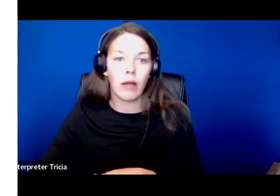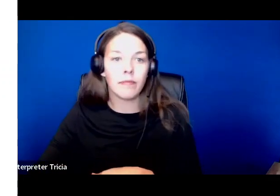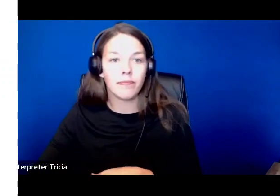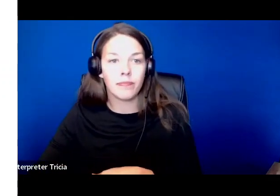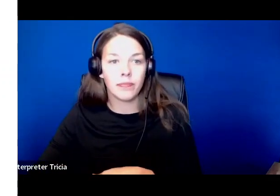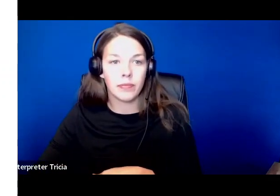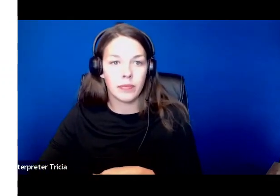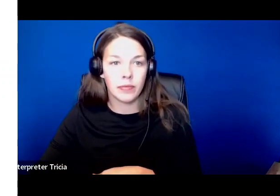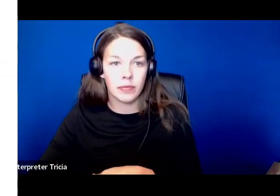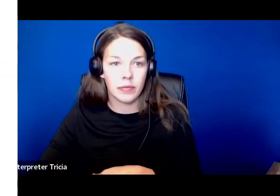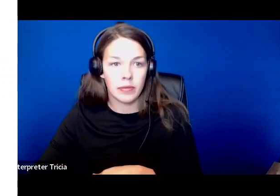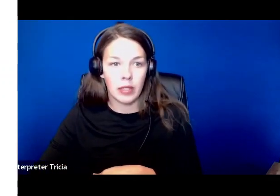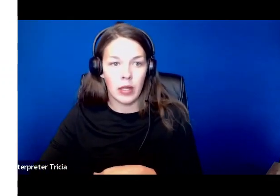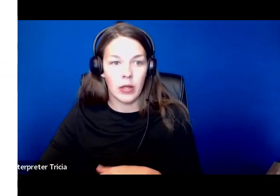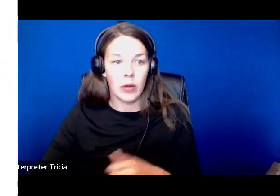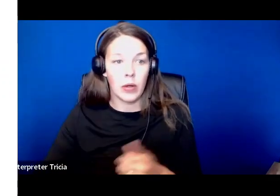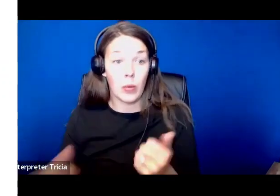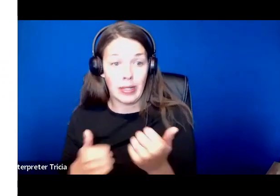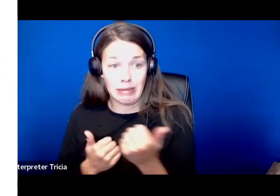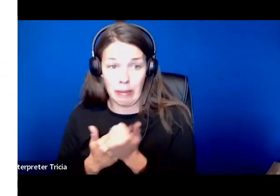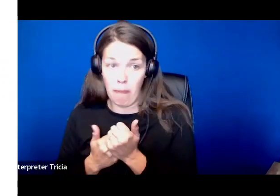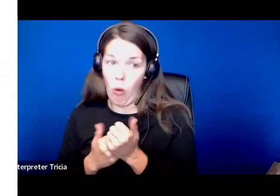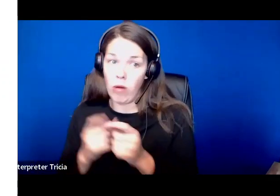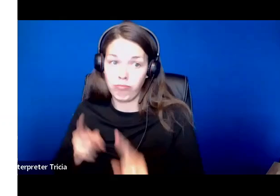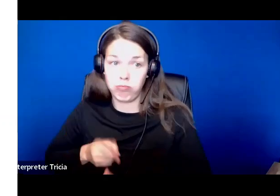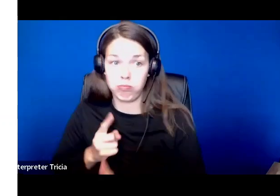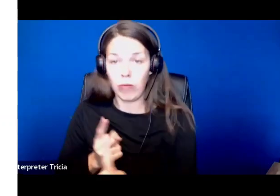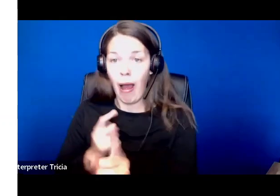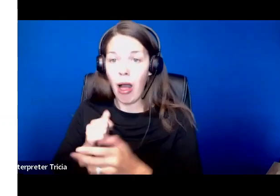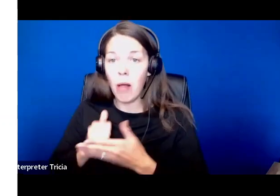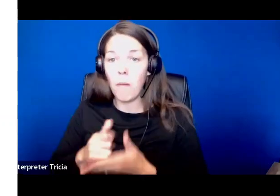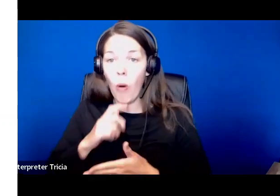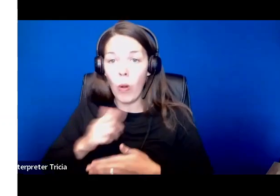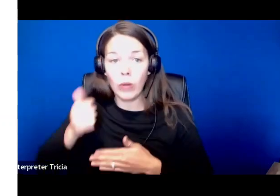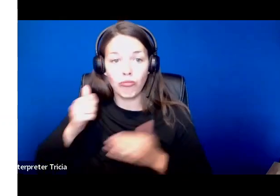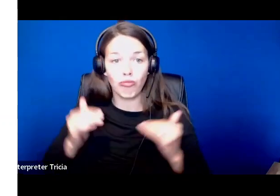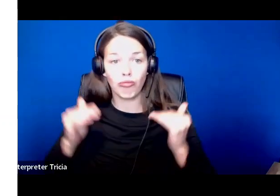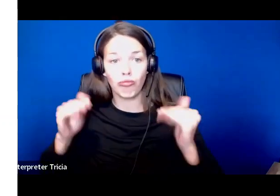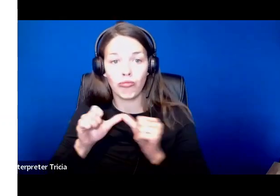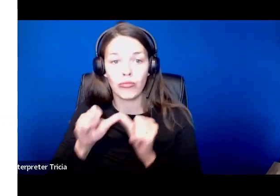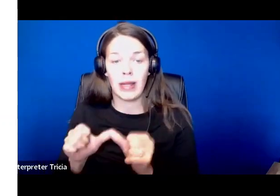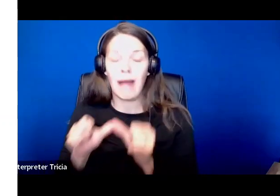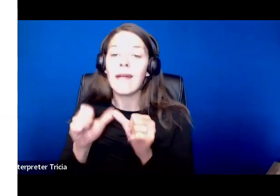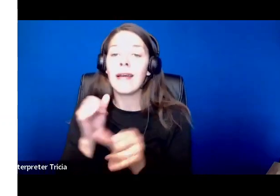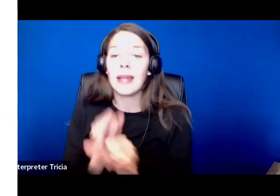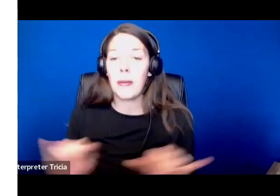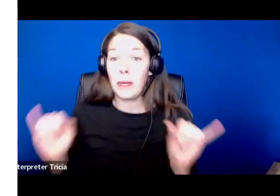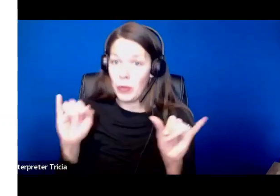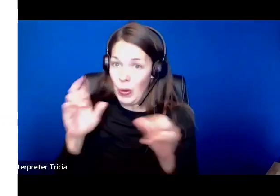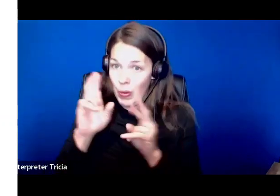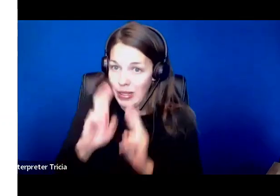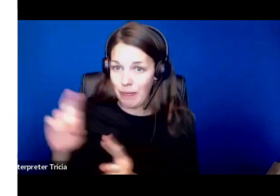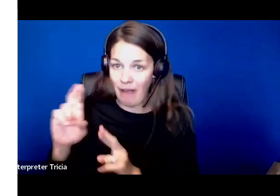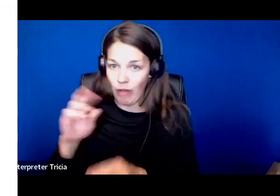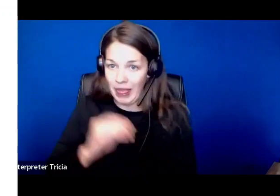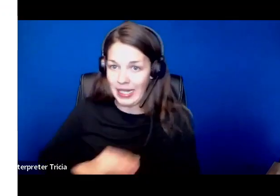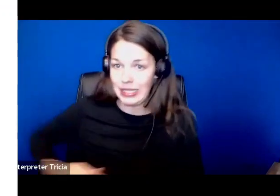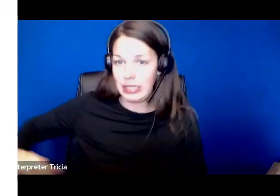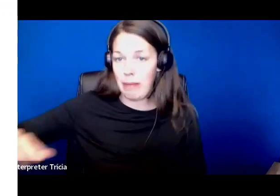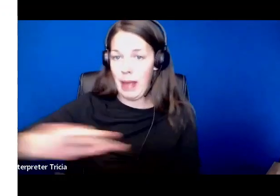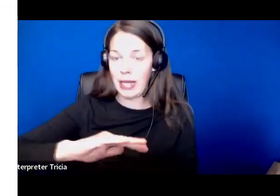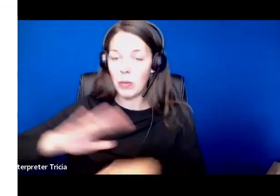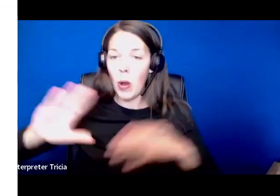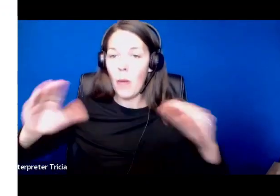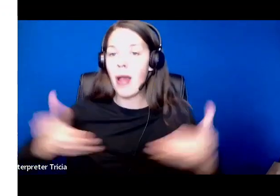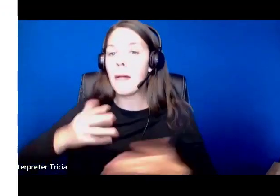support our mission to help older adults maintain their highest level of independence, we do this while being respectful of the space that we are being welcomed into